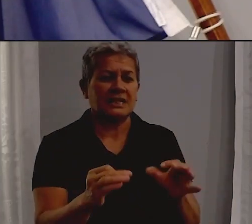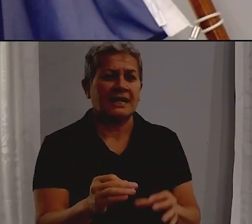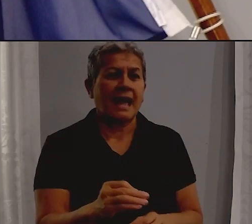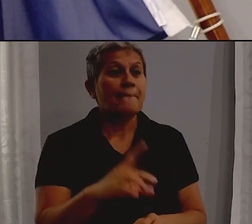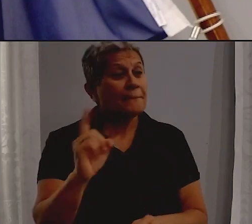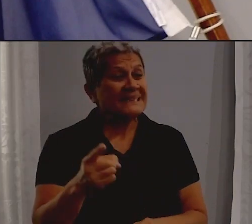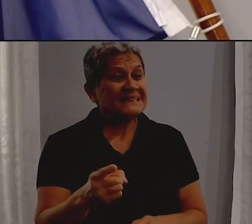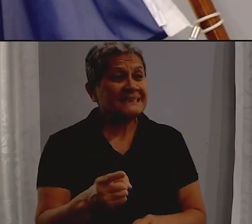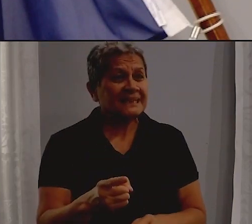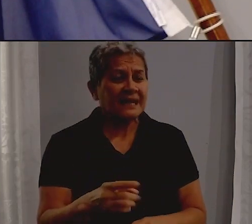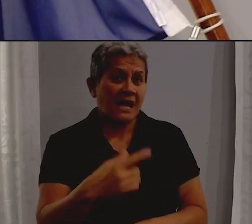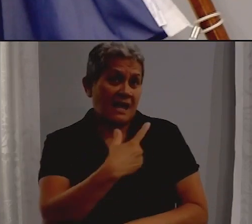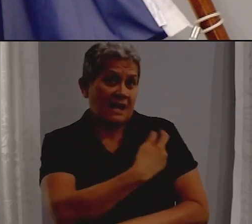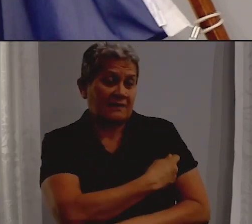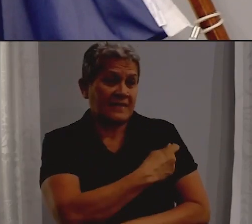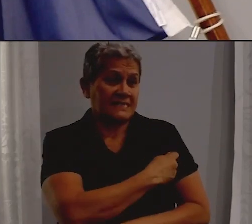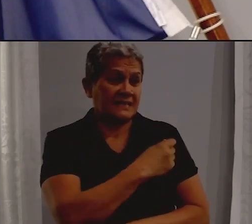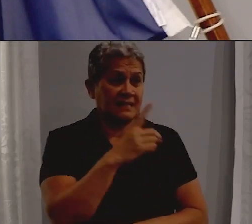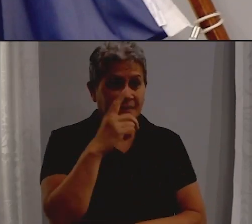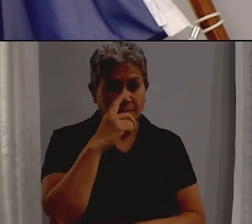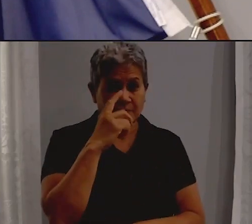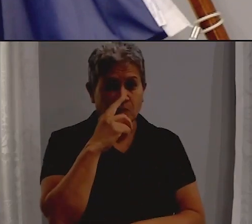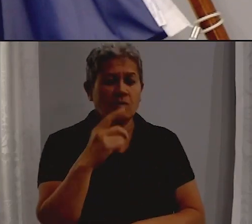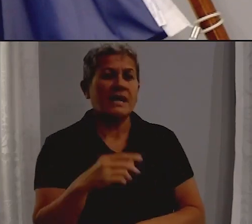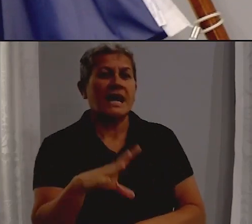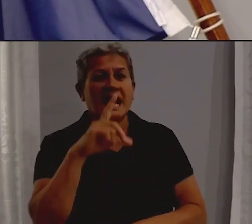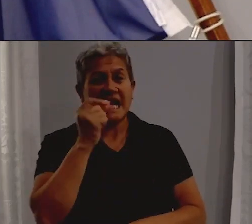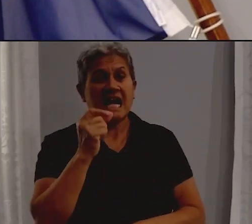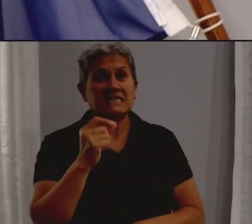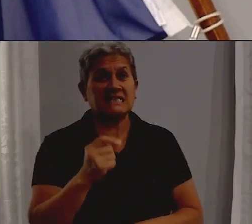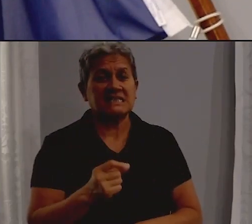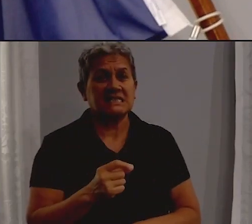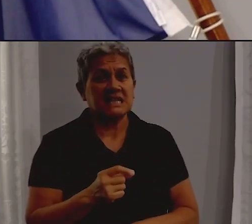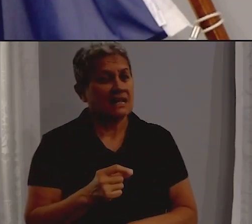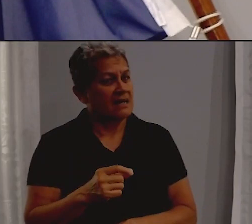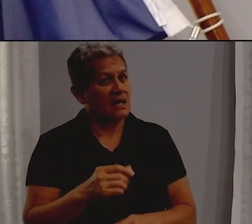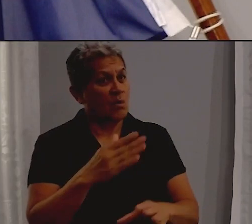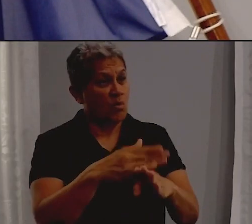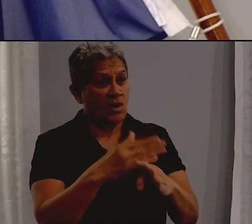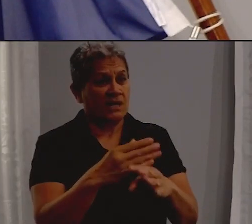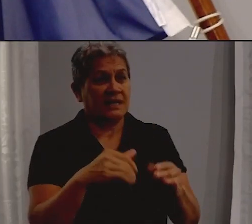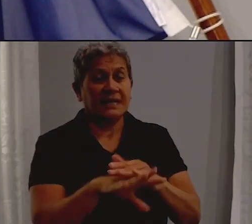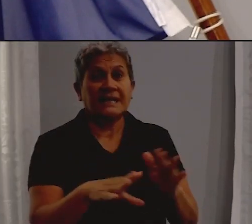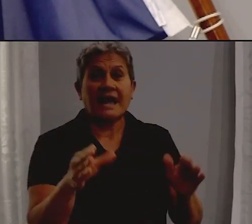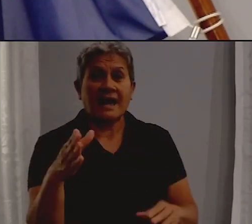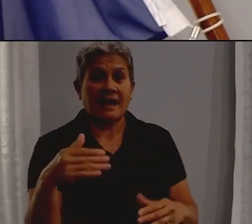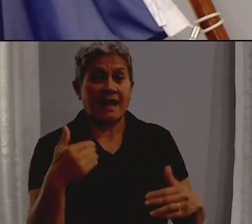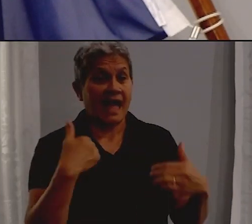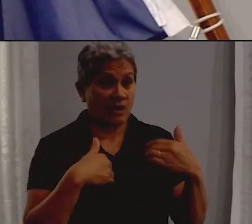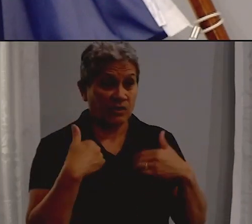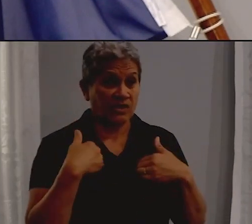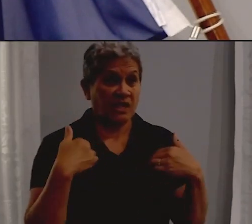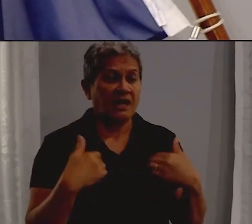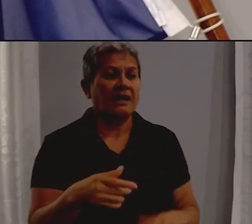health, teaching, and the borders will be subject to COVID-19 surveillance testing as required by